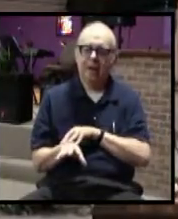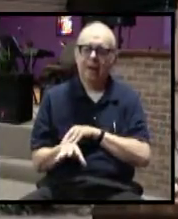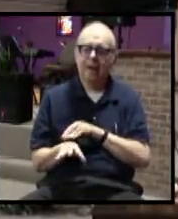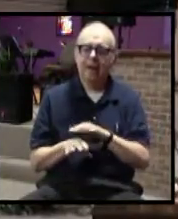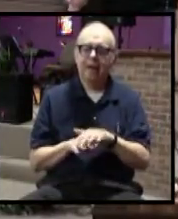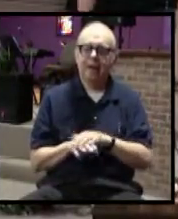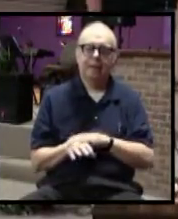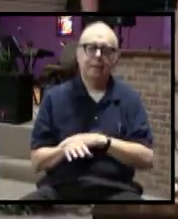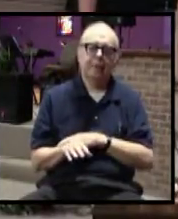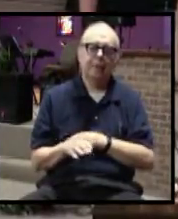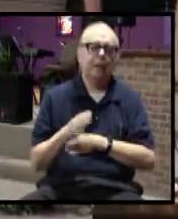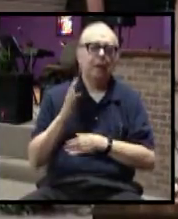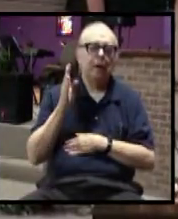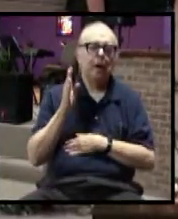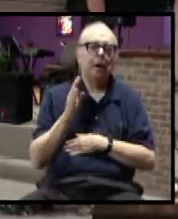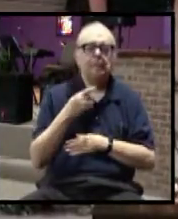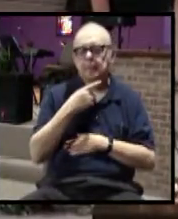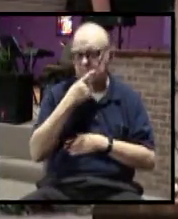suit.